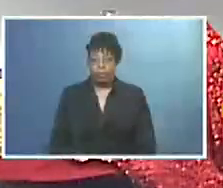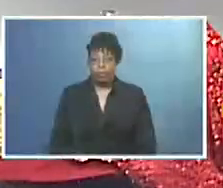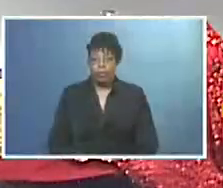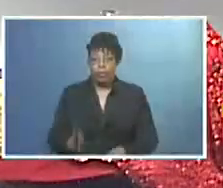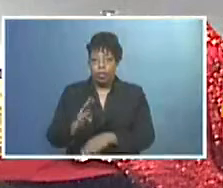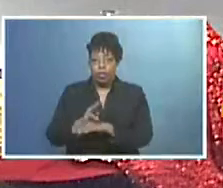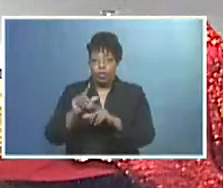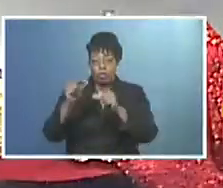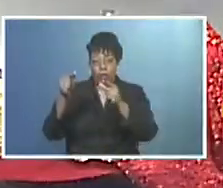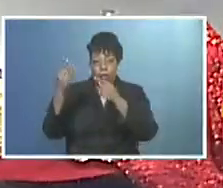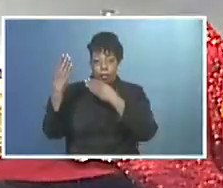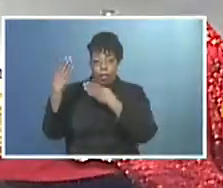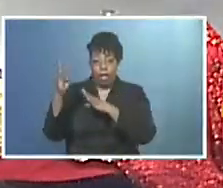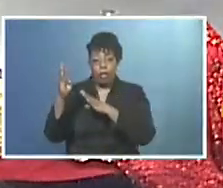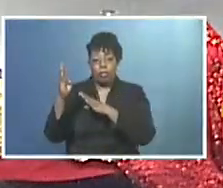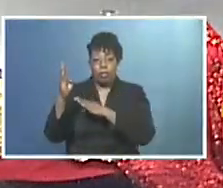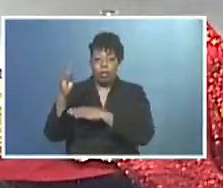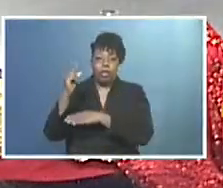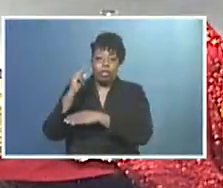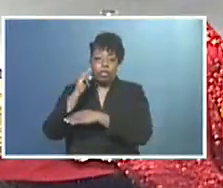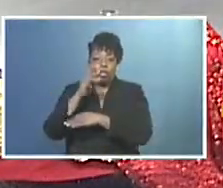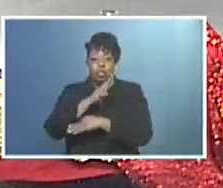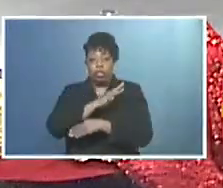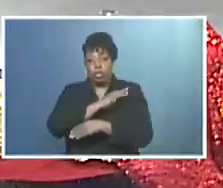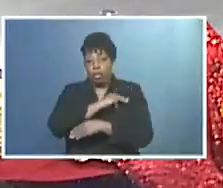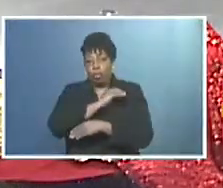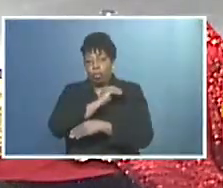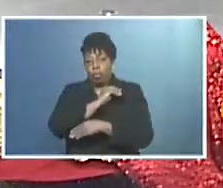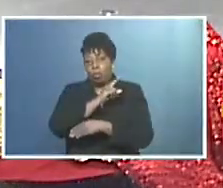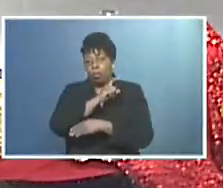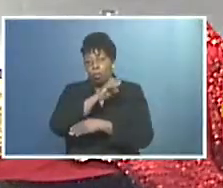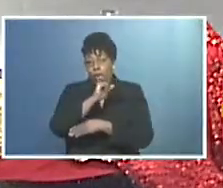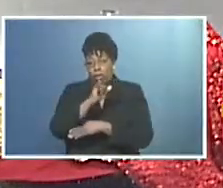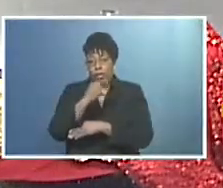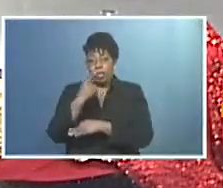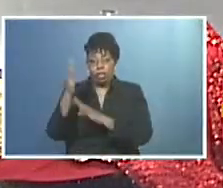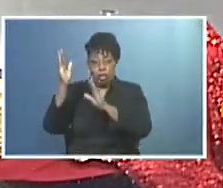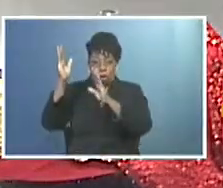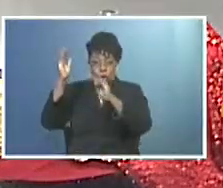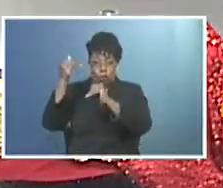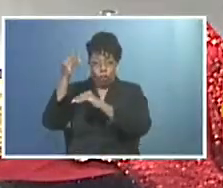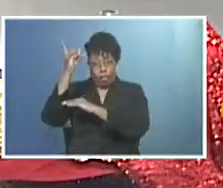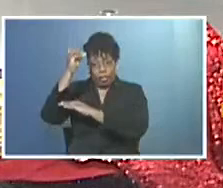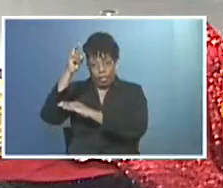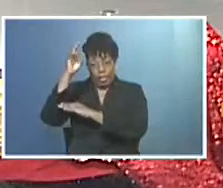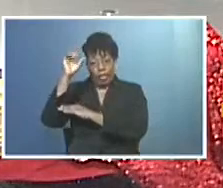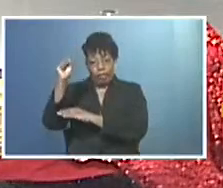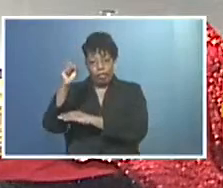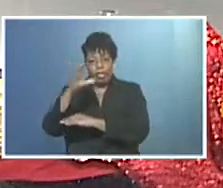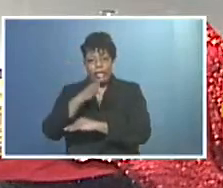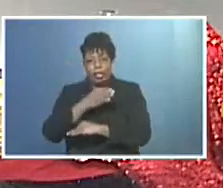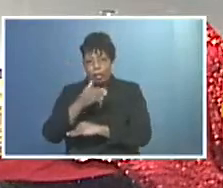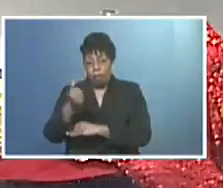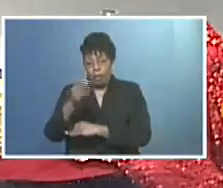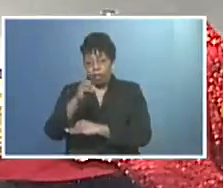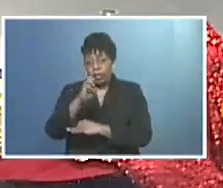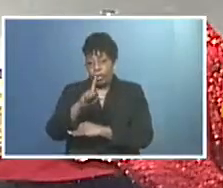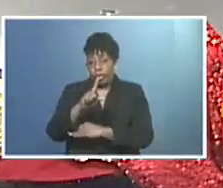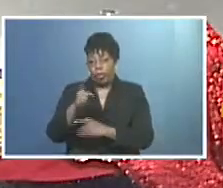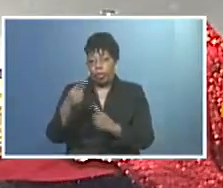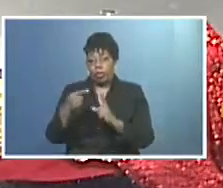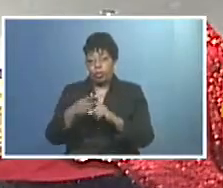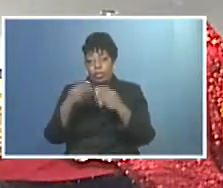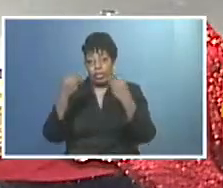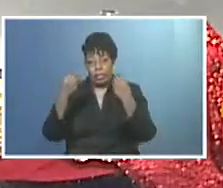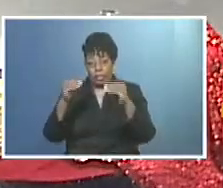Minister for Grand Bahama, the Honorable Ginger Moxie, is optimistic that the Davis administration can secure a better deal when it comes to the sale